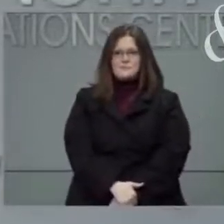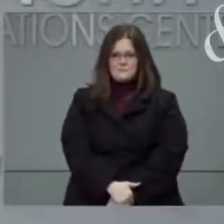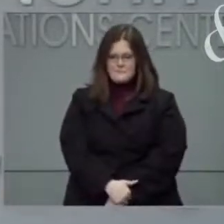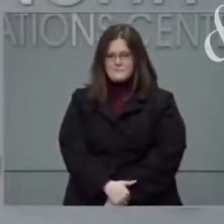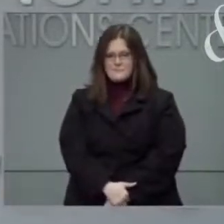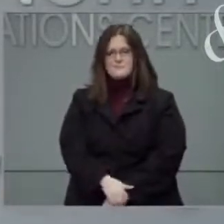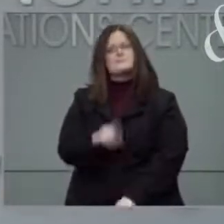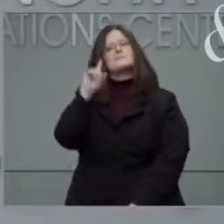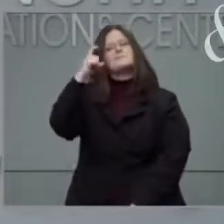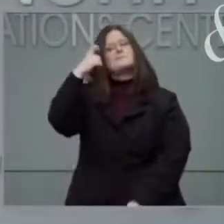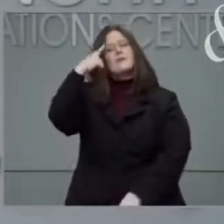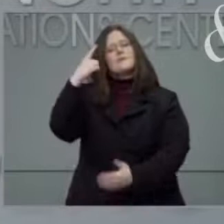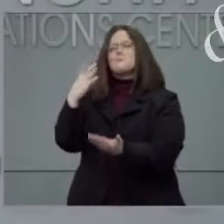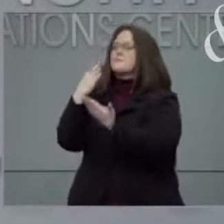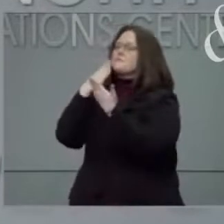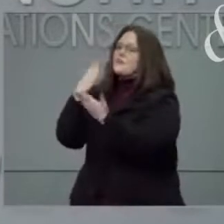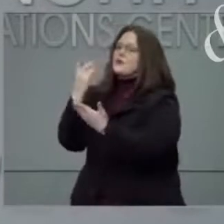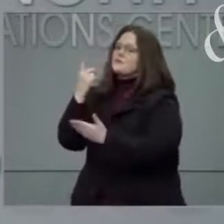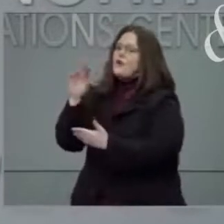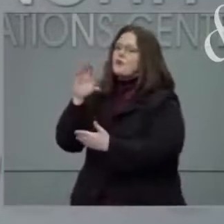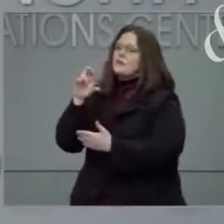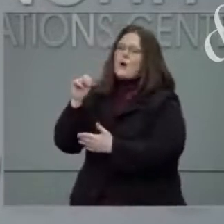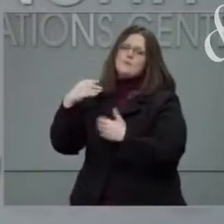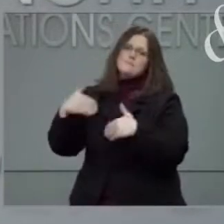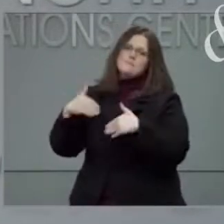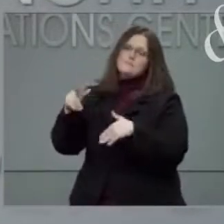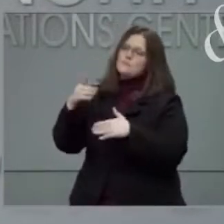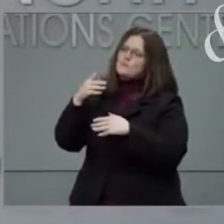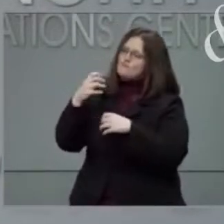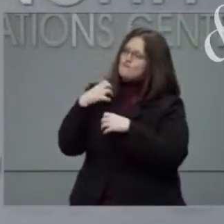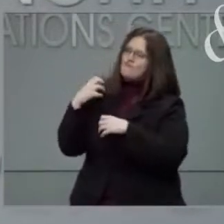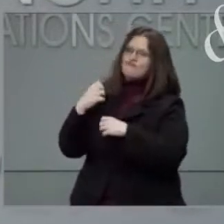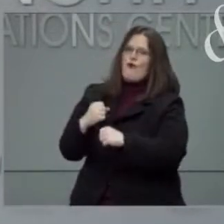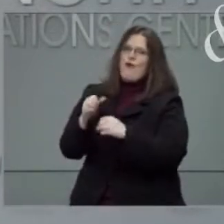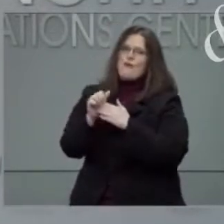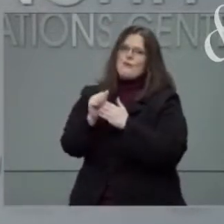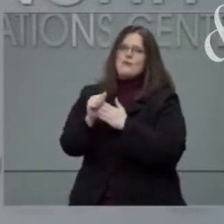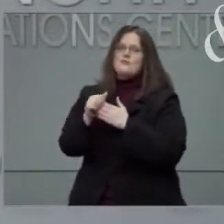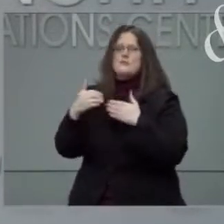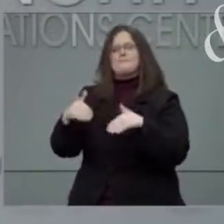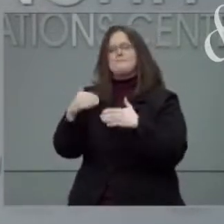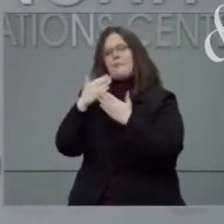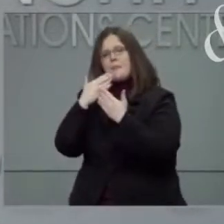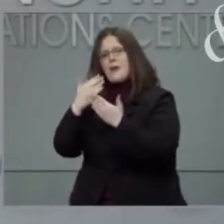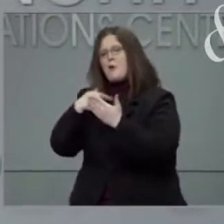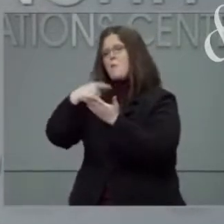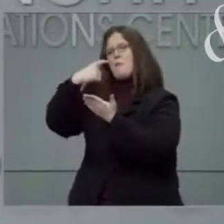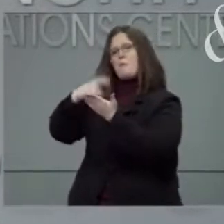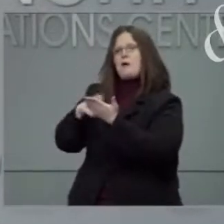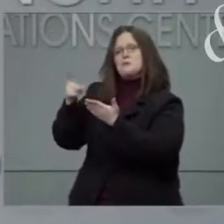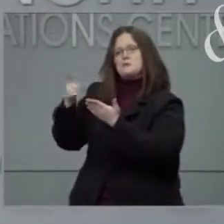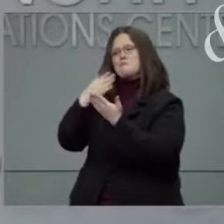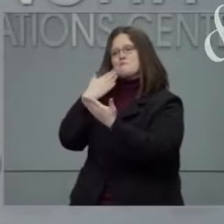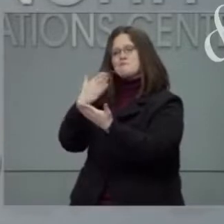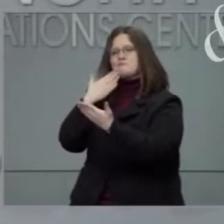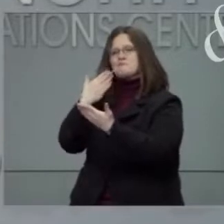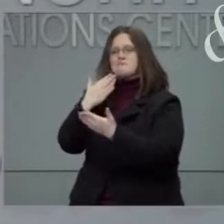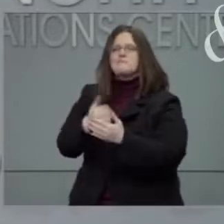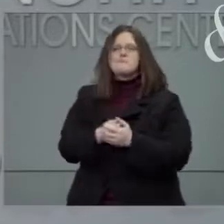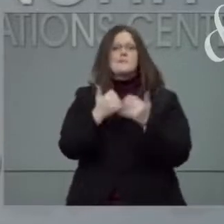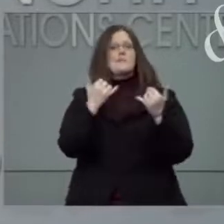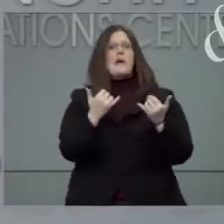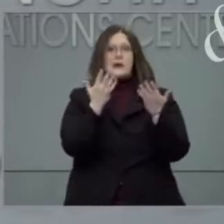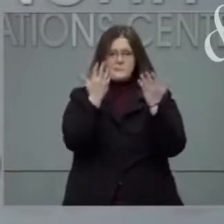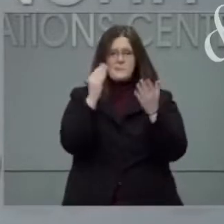Thanks, Dr. Cohen. We continue to appreciate your strong leadership in this area. We'll now take questions from the media. If you could